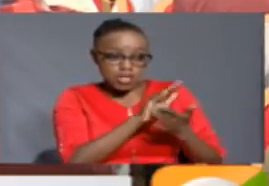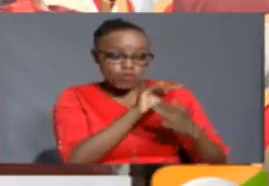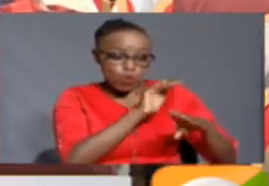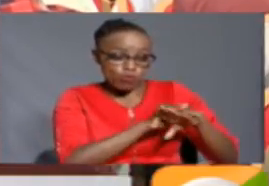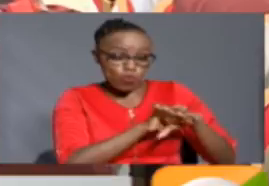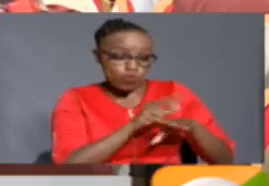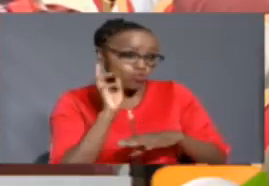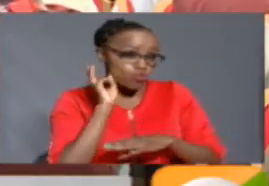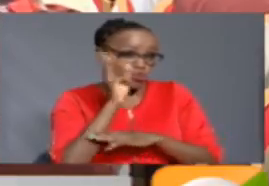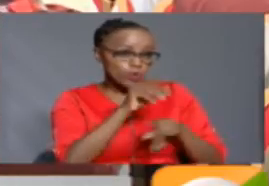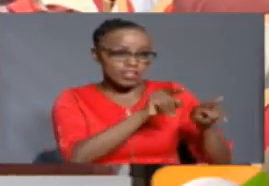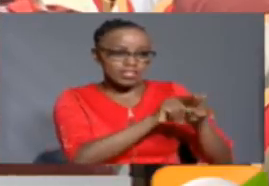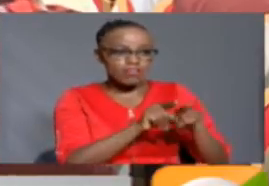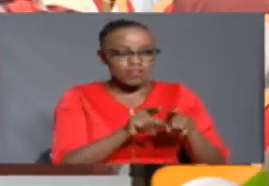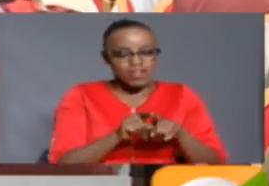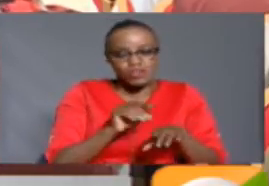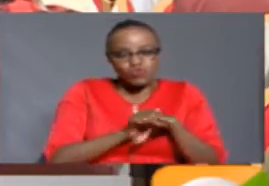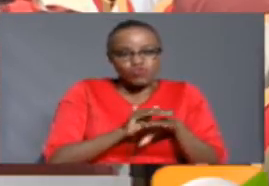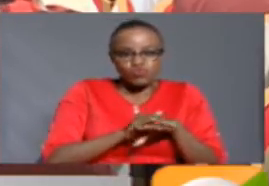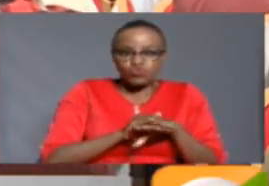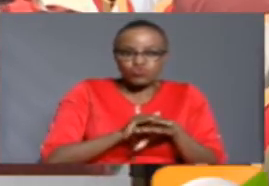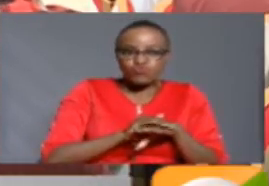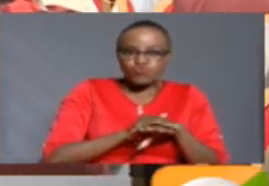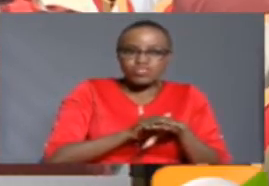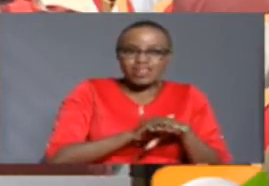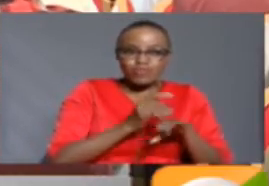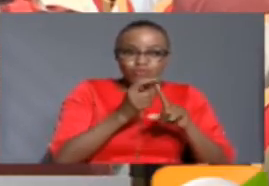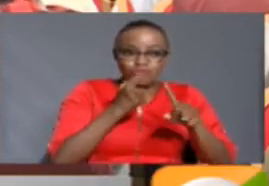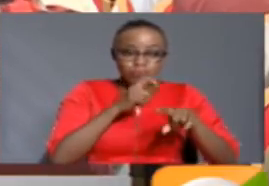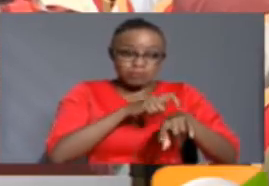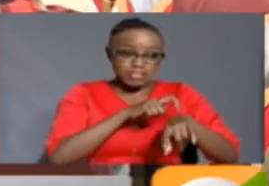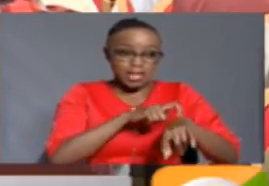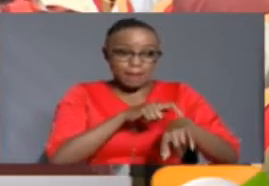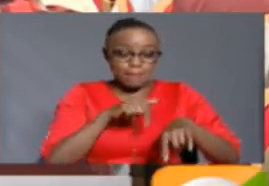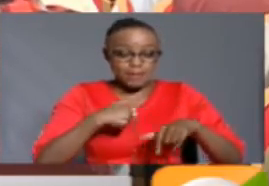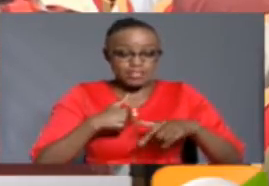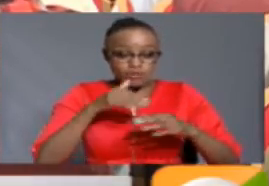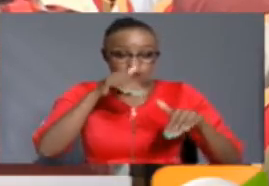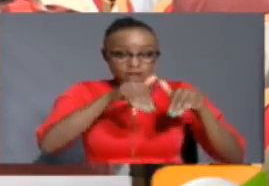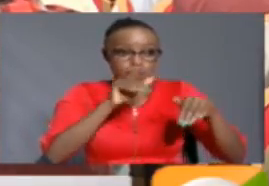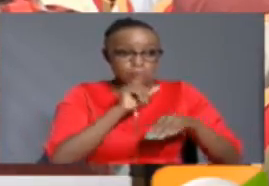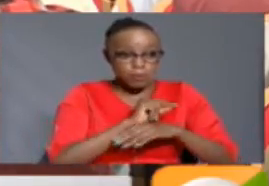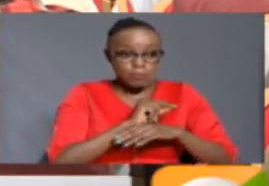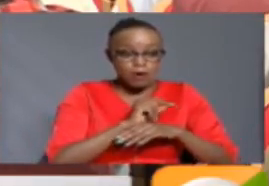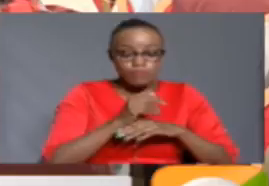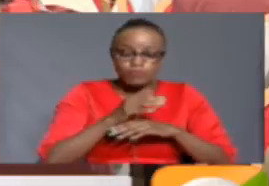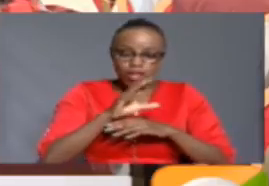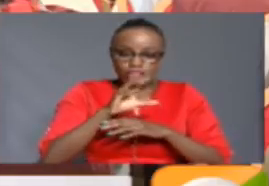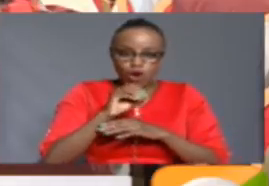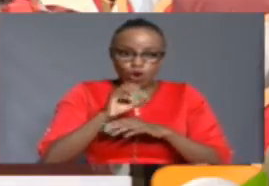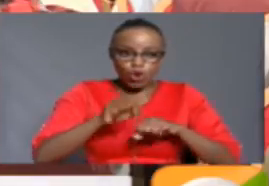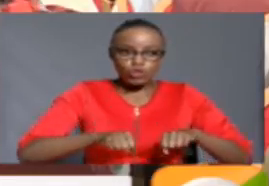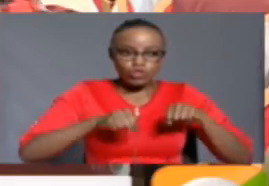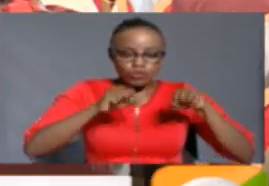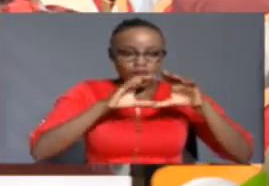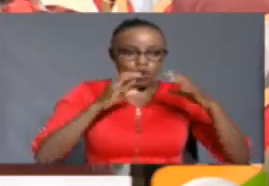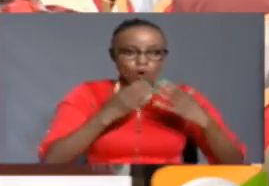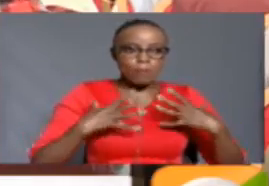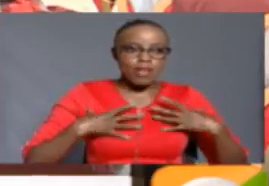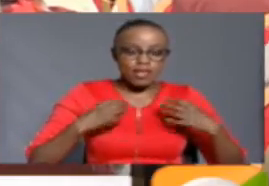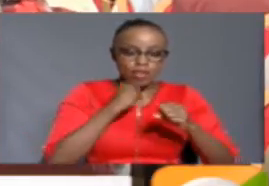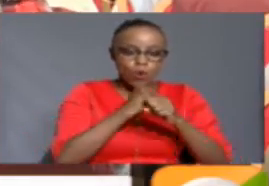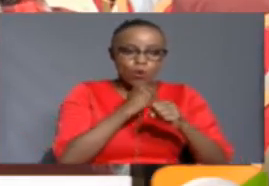goodwill and kindness since I was elected the co-chair for the Global Health